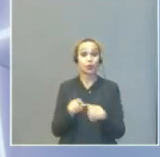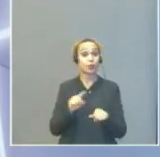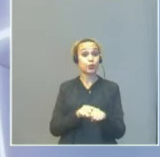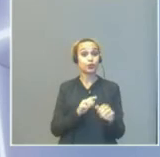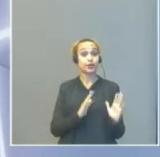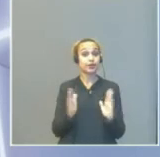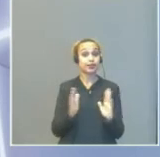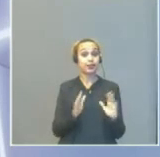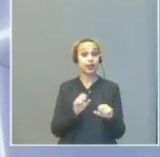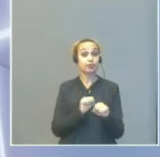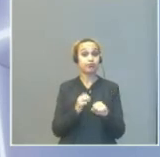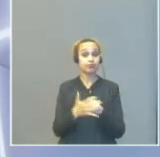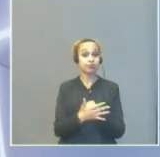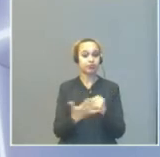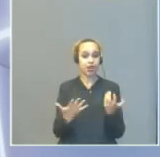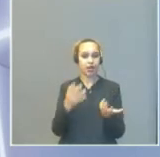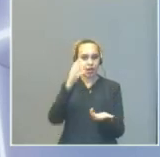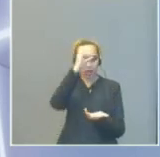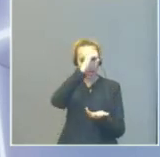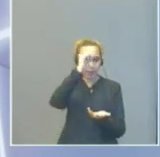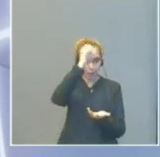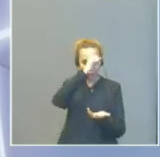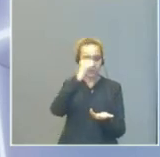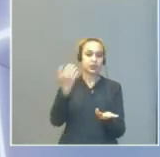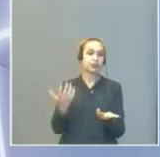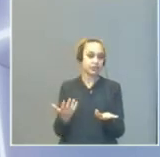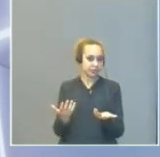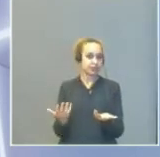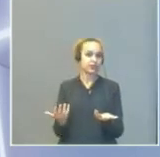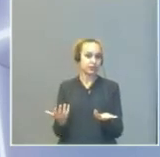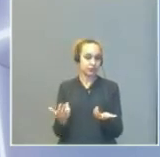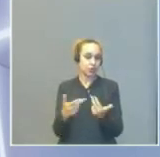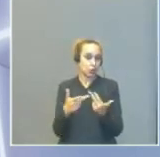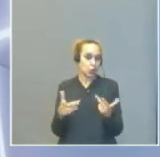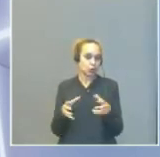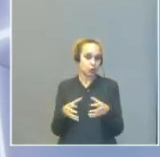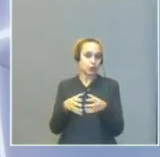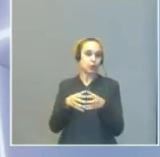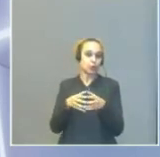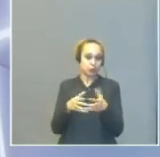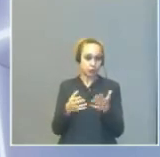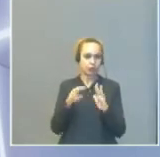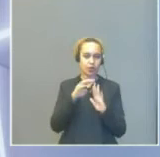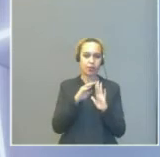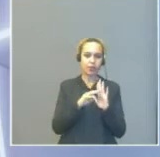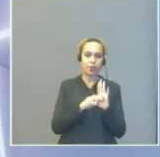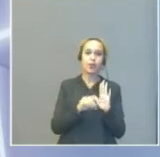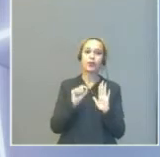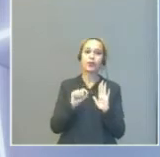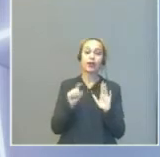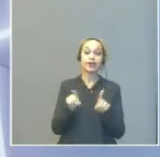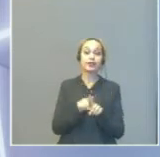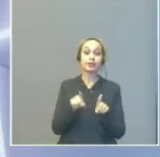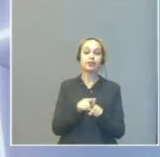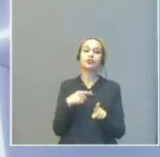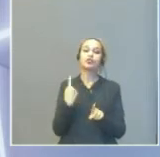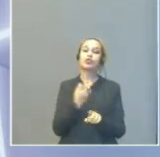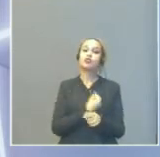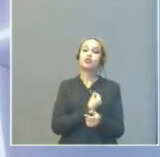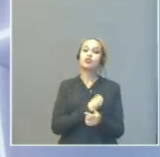we've learned certain lessons collectively. And one of those lessons is that we live in a world that is complex